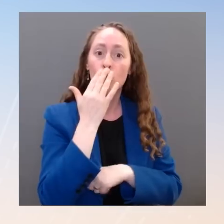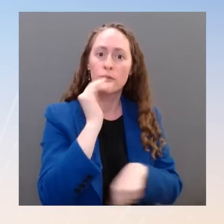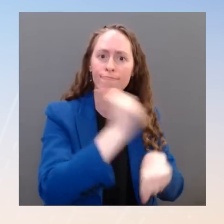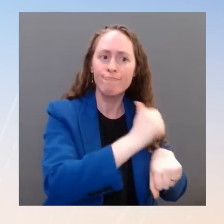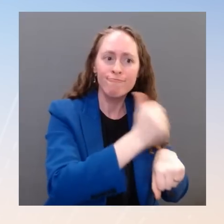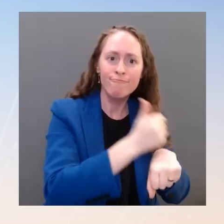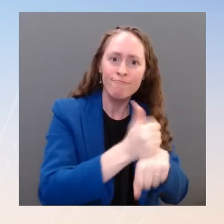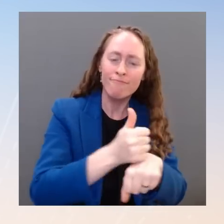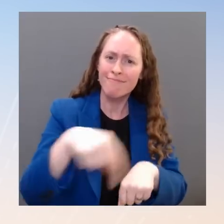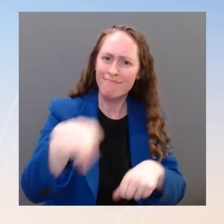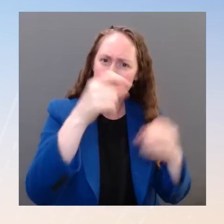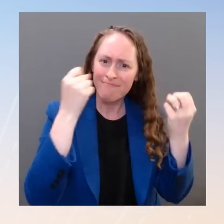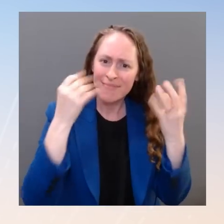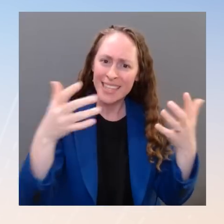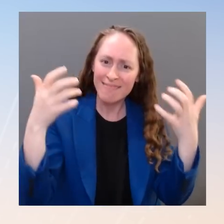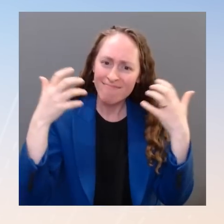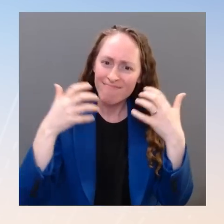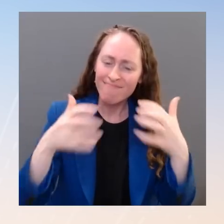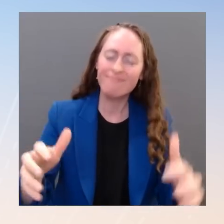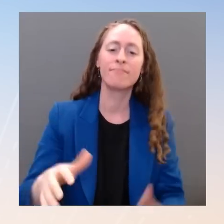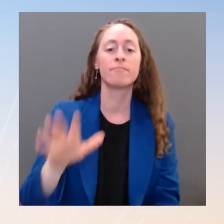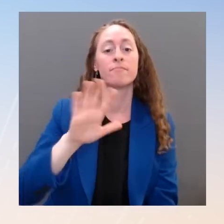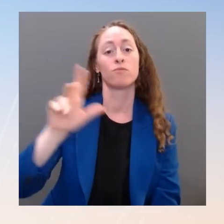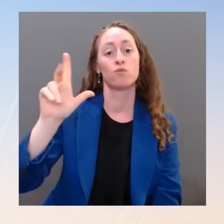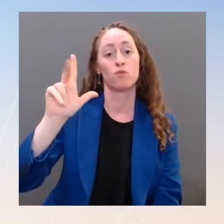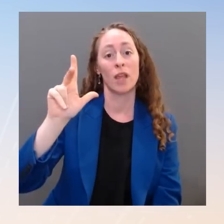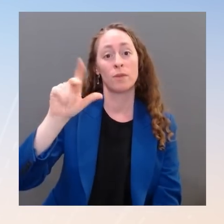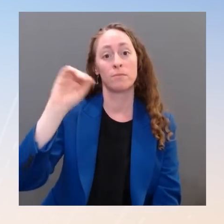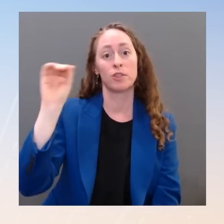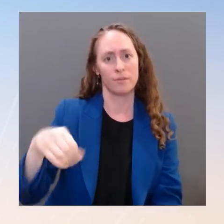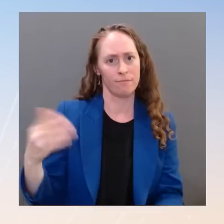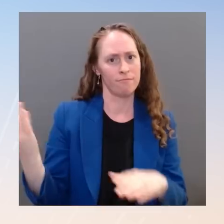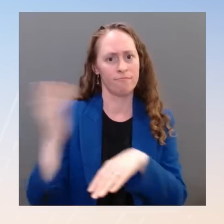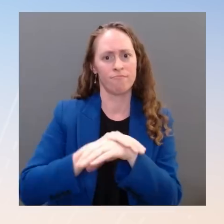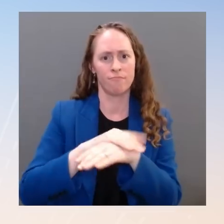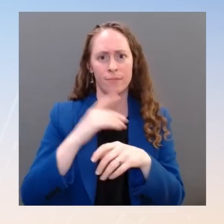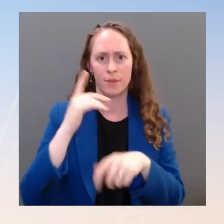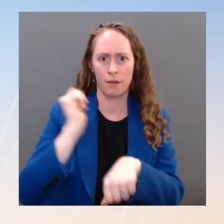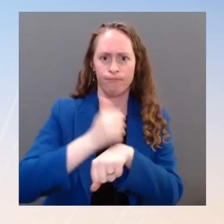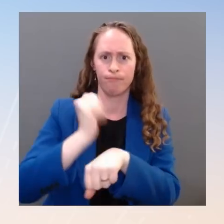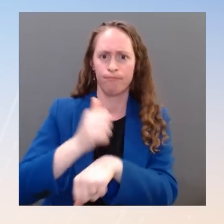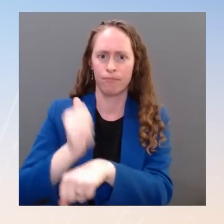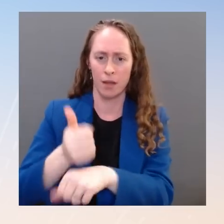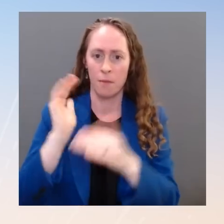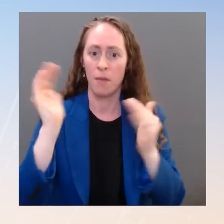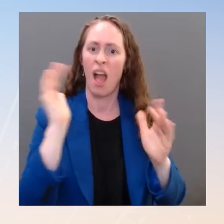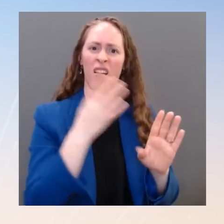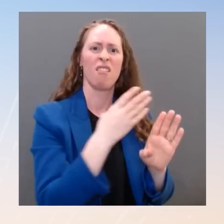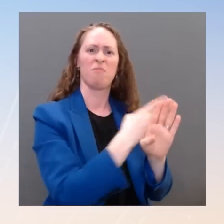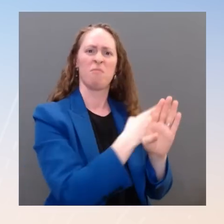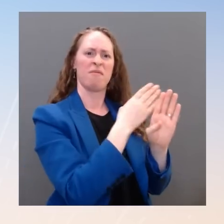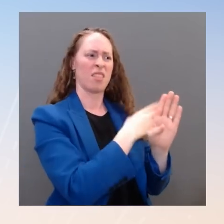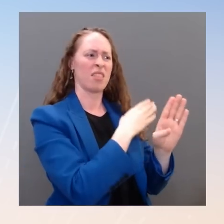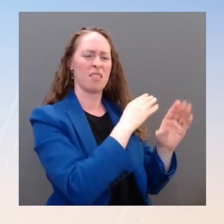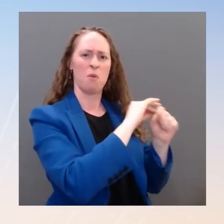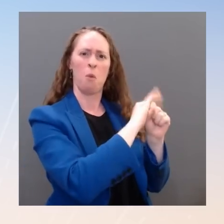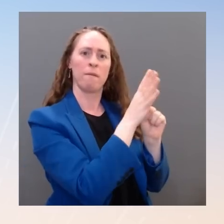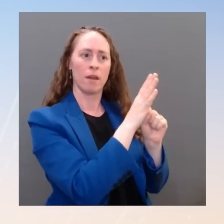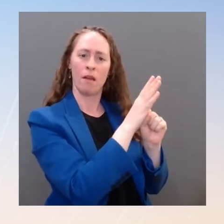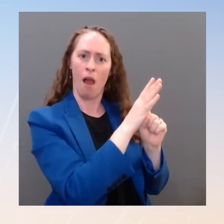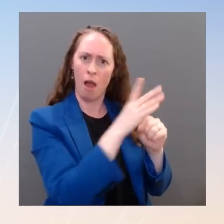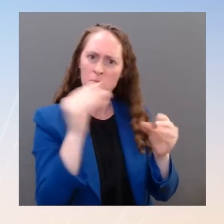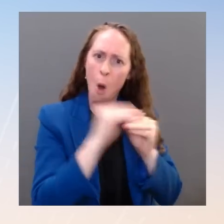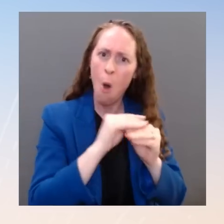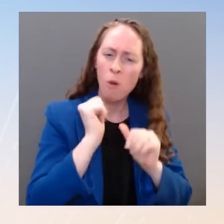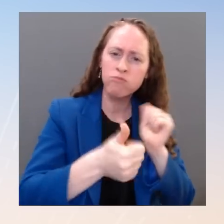23% faster than pre-pandemic levels. You heard the president say this today, but this approach is in stark contrast to congressional Republicans'